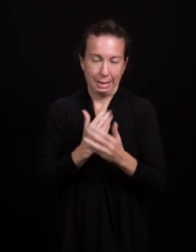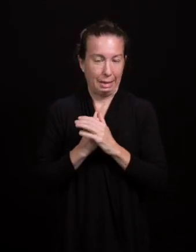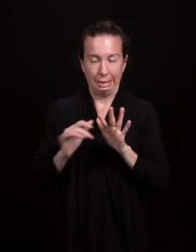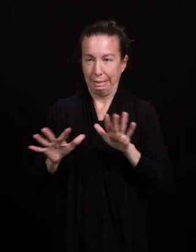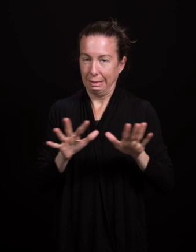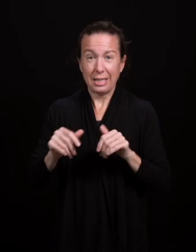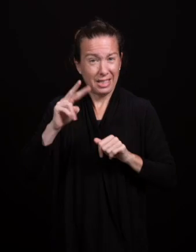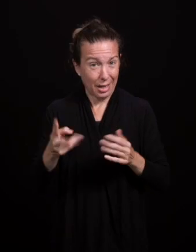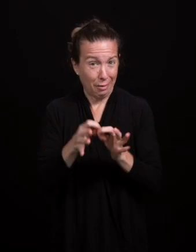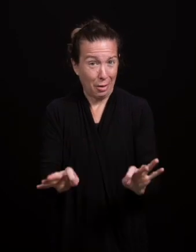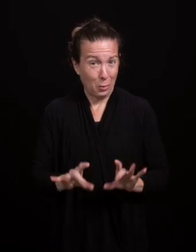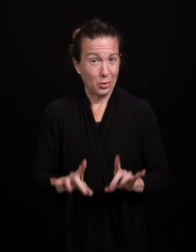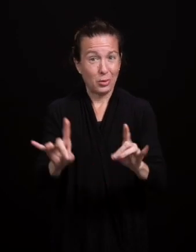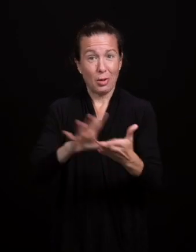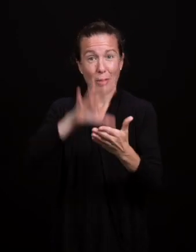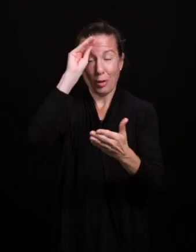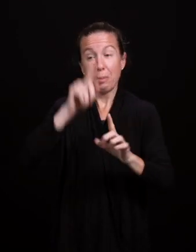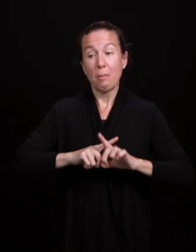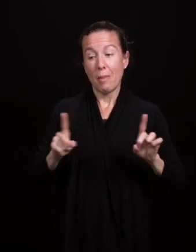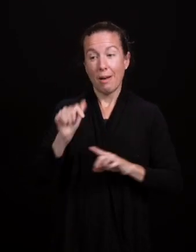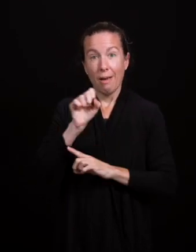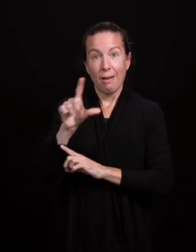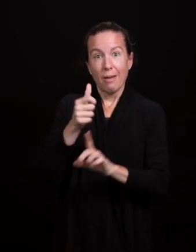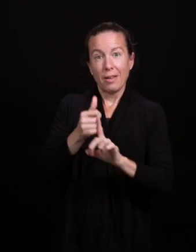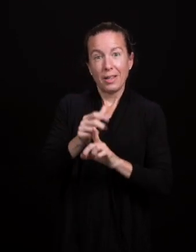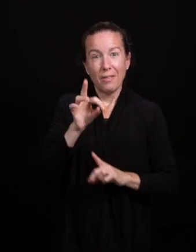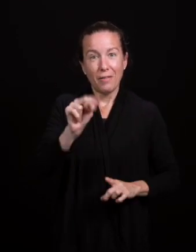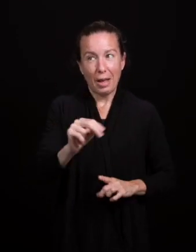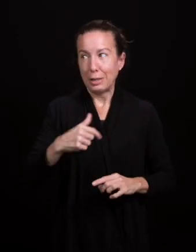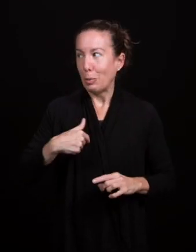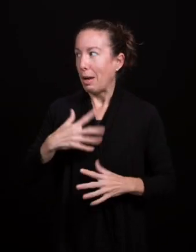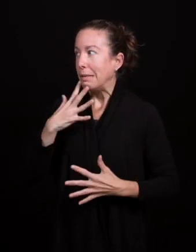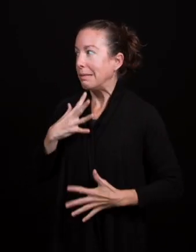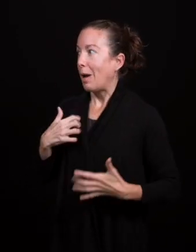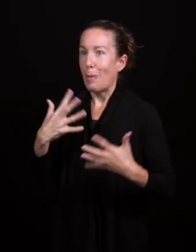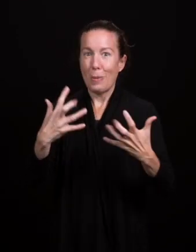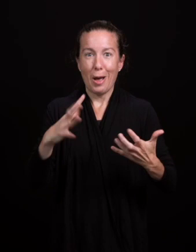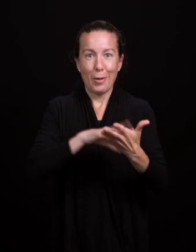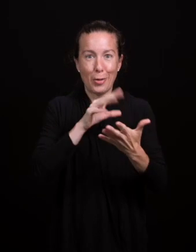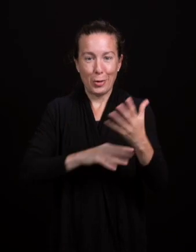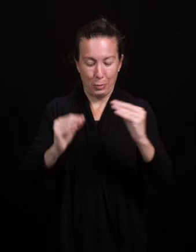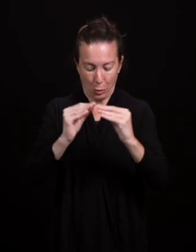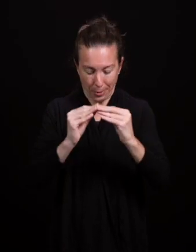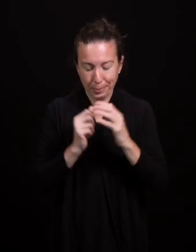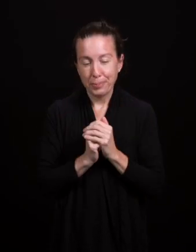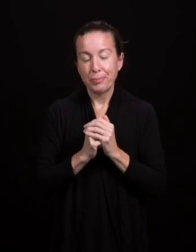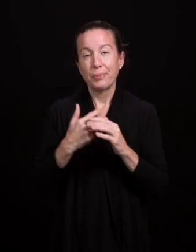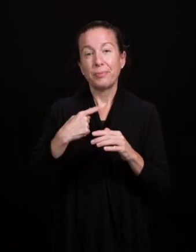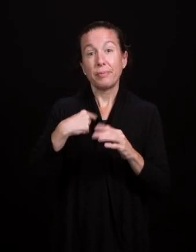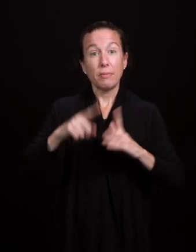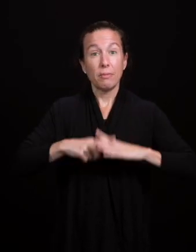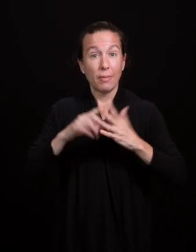is so fun that you want to learn more. So I started out by watching